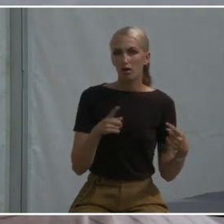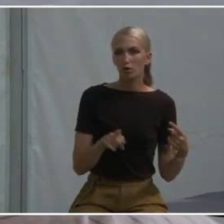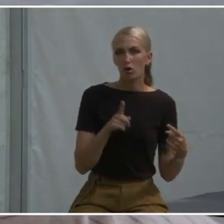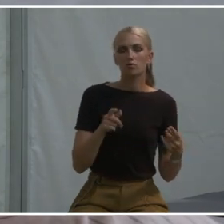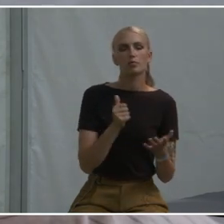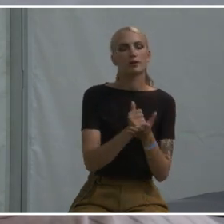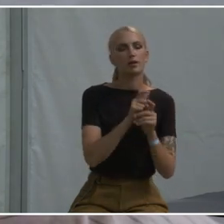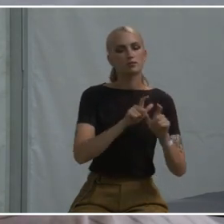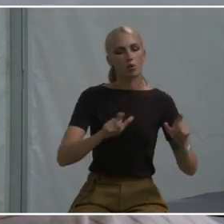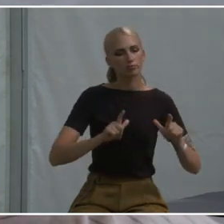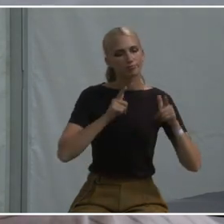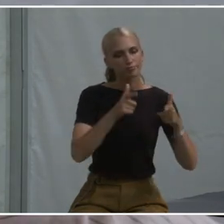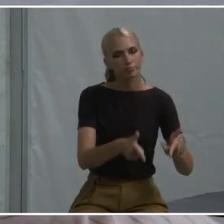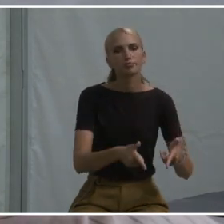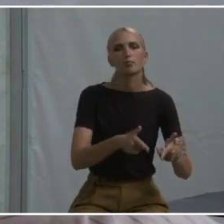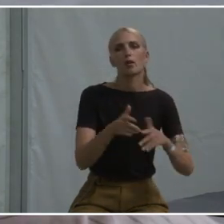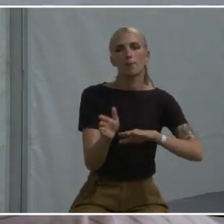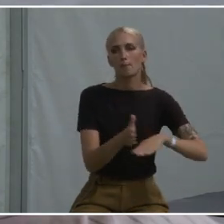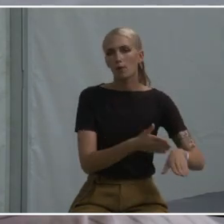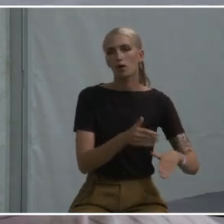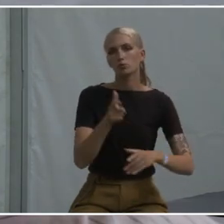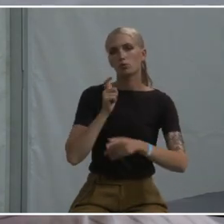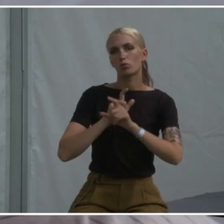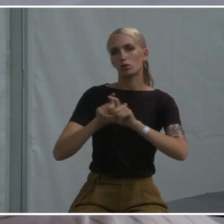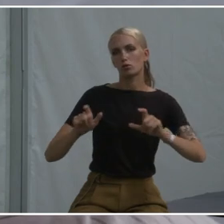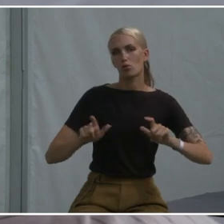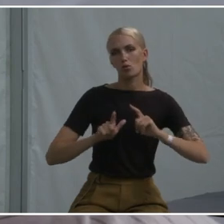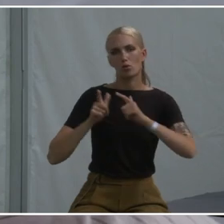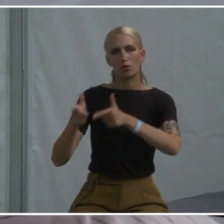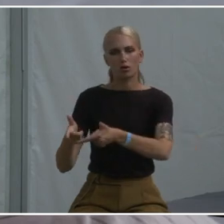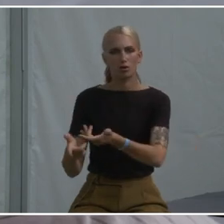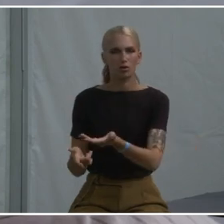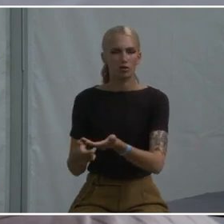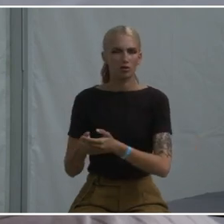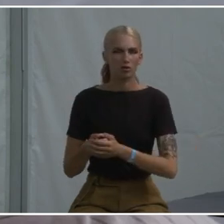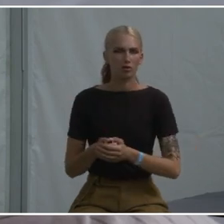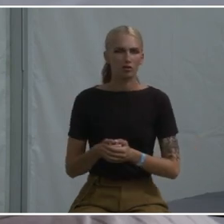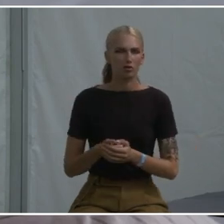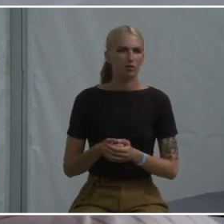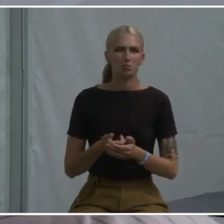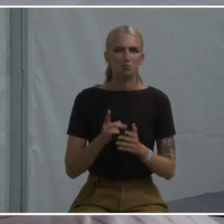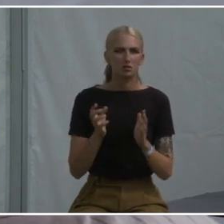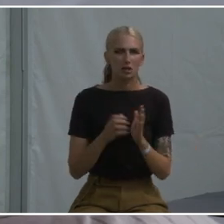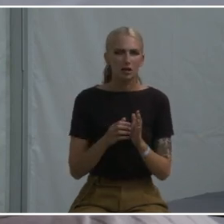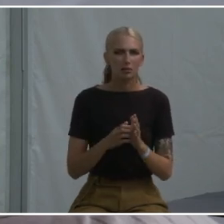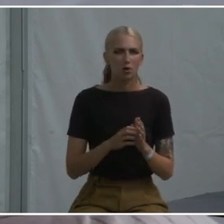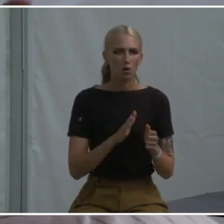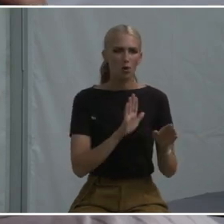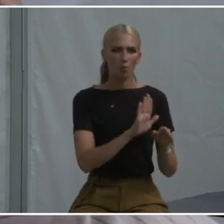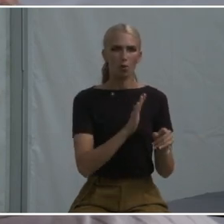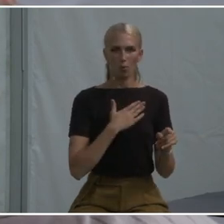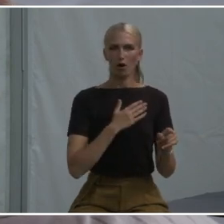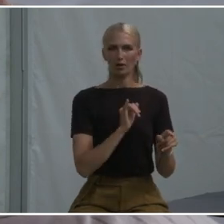school to university, we actually, in a very direct sense, we're leaving behind our identity,